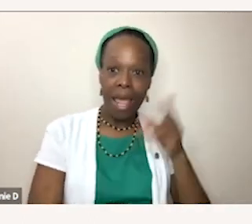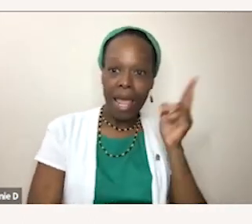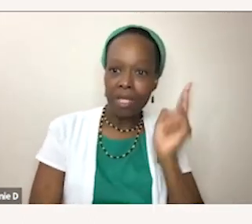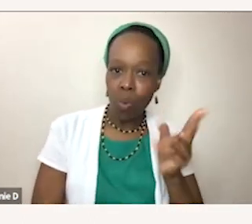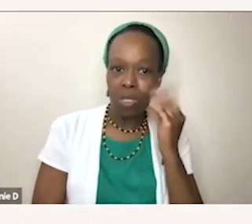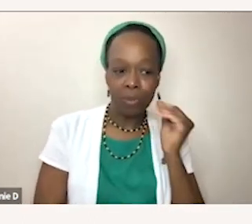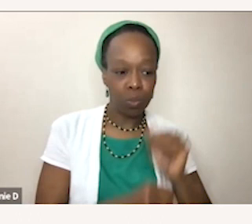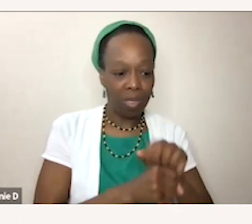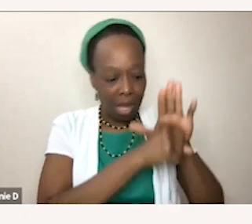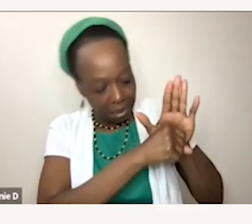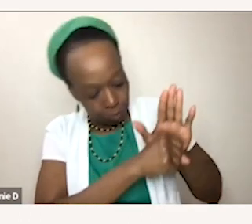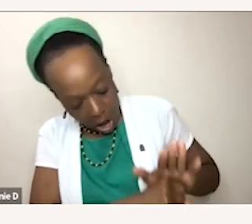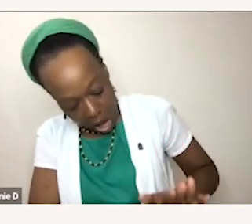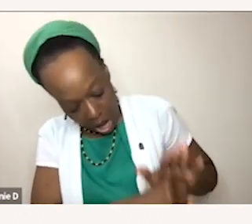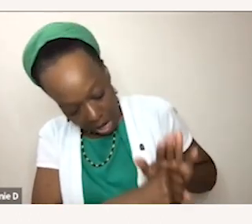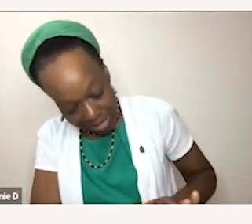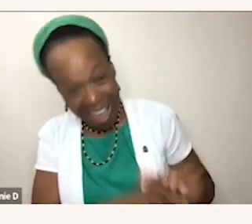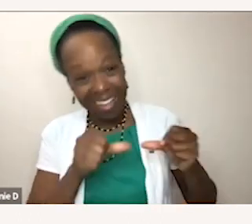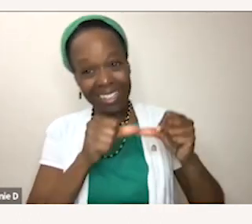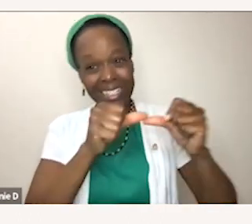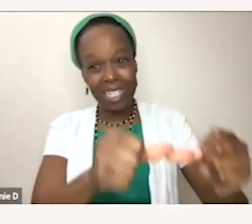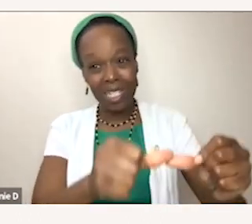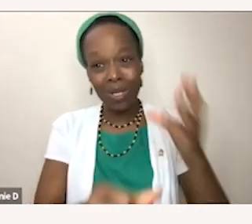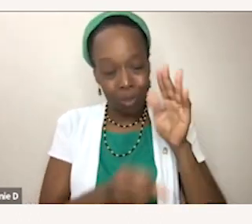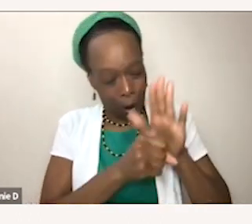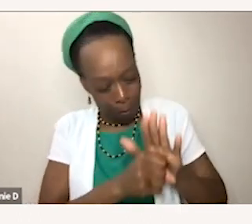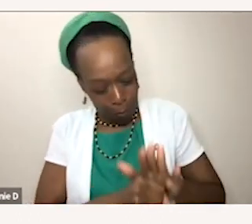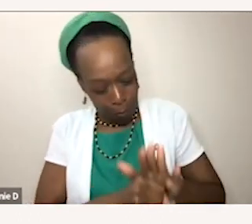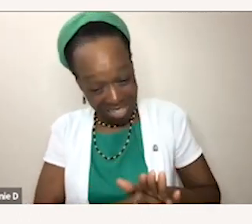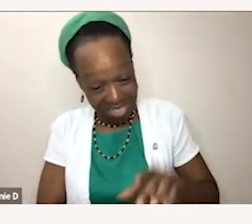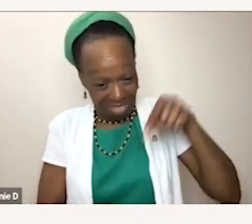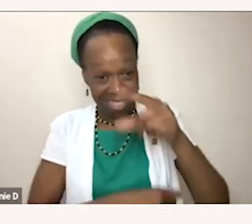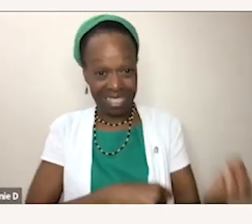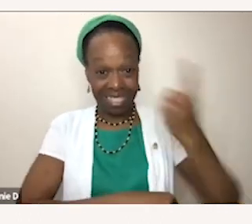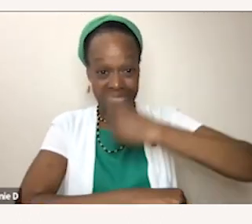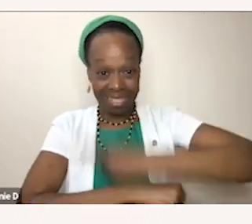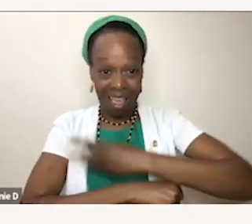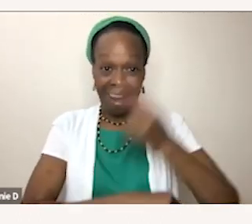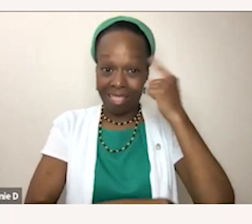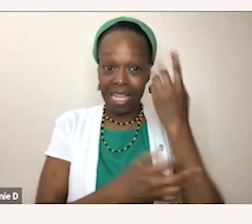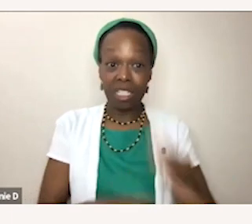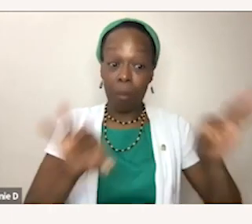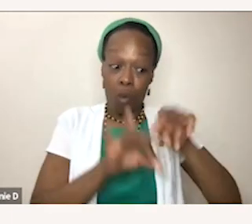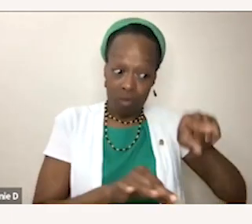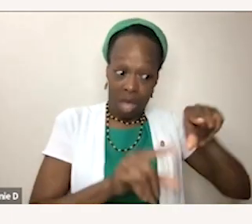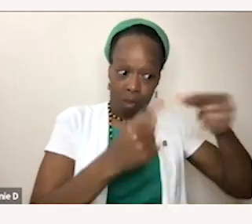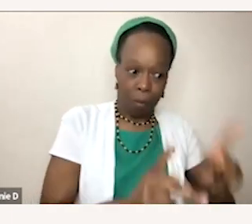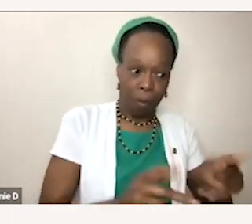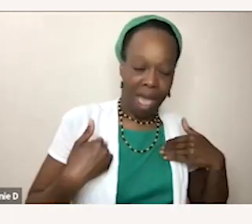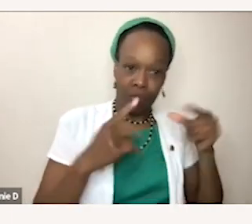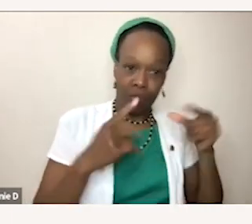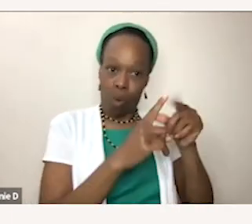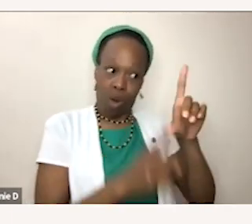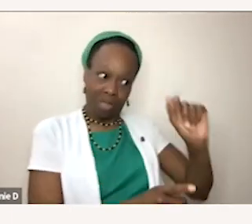oppressed and continue to be oppressed to this day. And I think it's important for that community of people to have the word disability and have the word